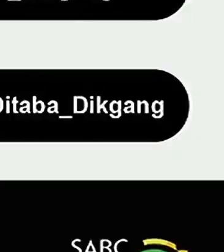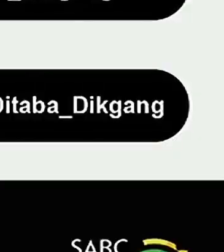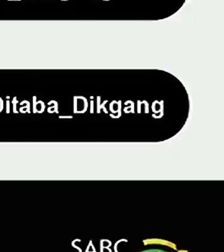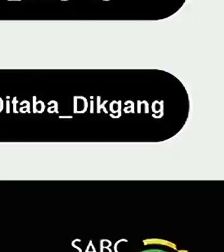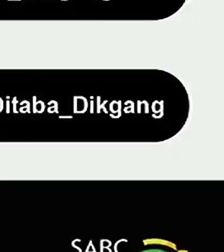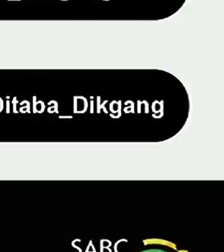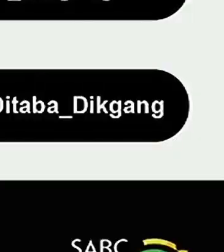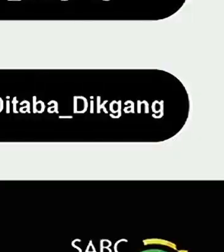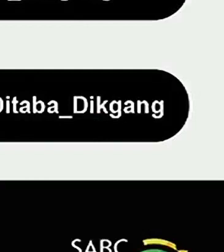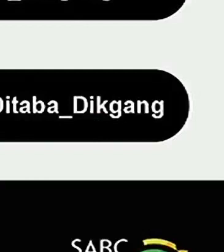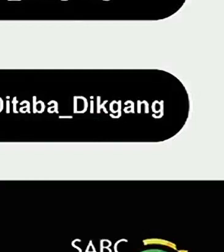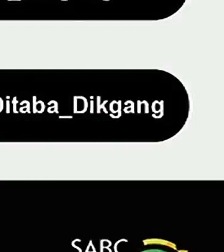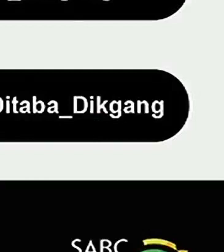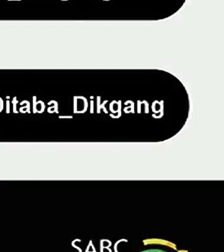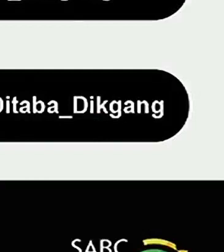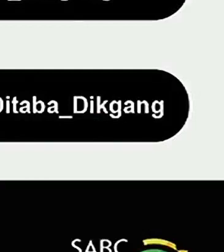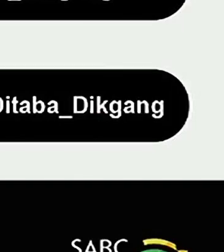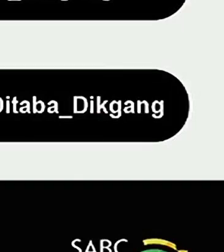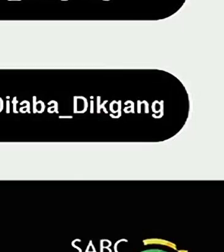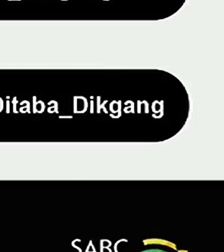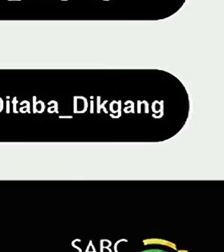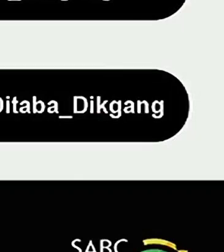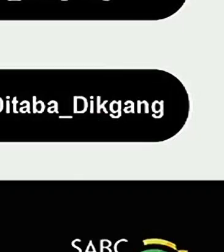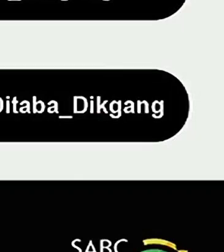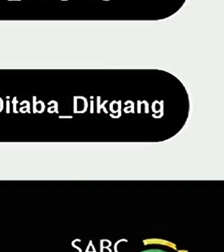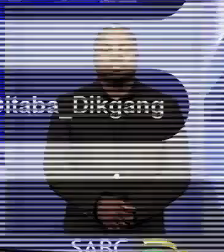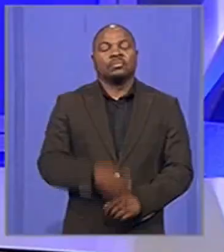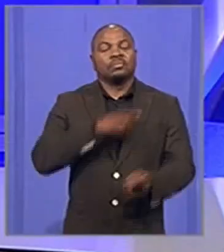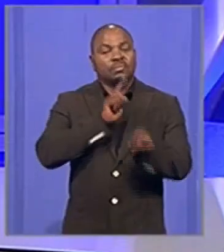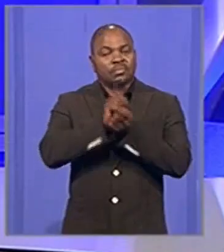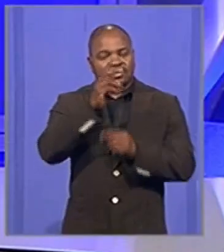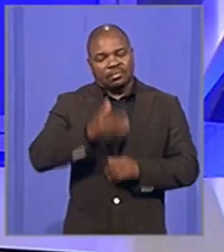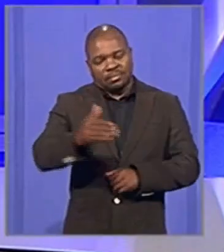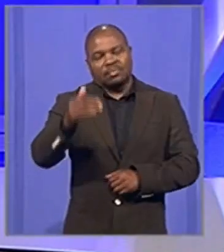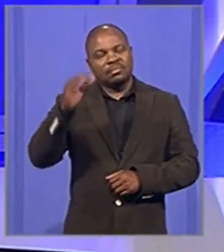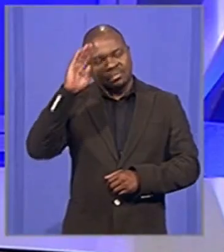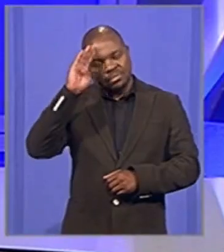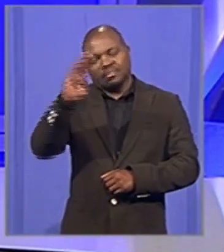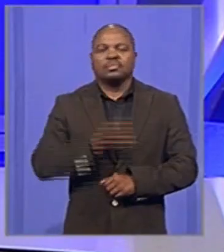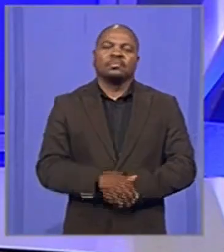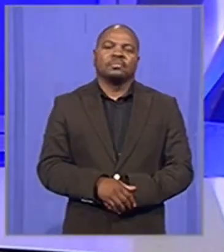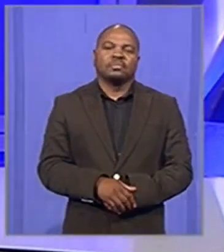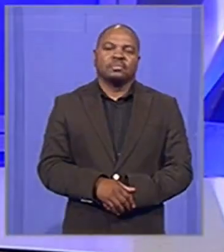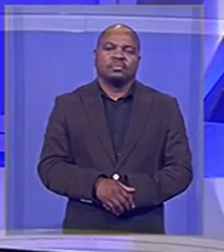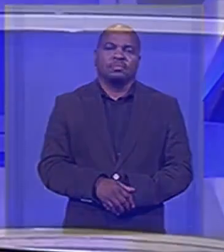ditlhaeletsano. Di ne di le kalo tsa segong jono tla re kopana gape mo nakong e e tlang. Sala sentle.